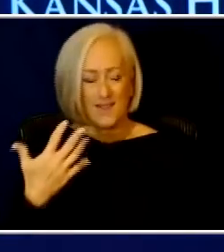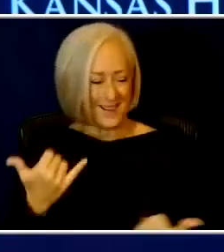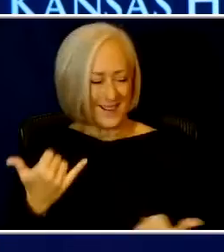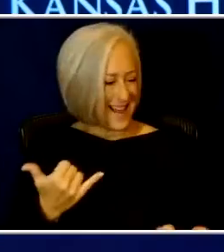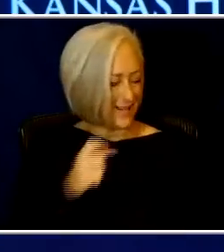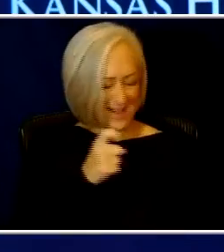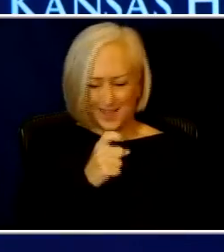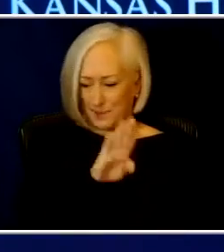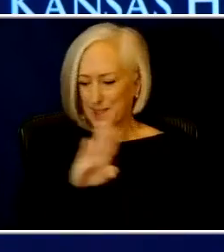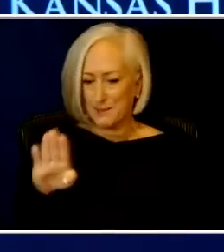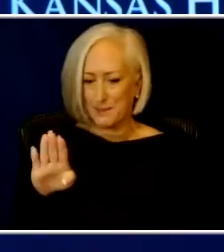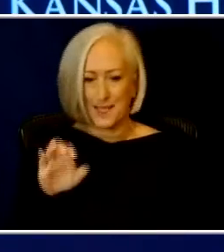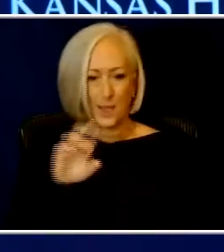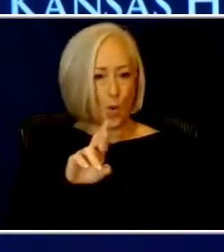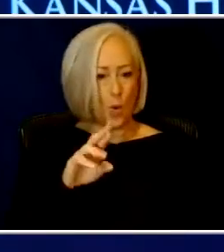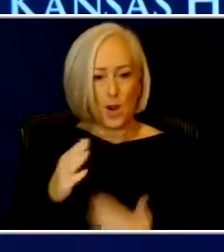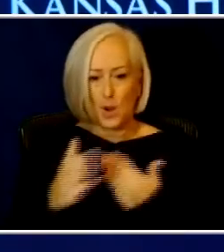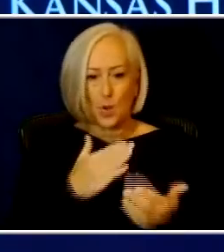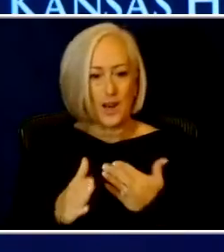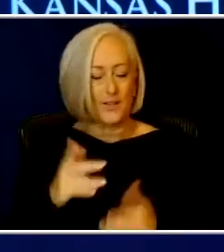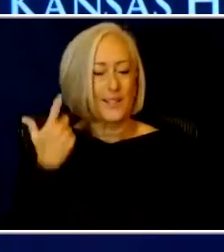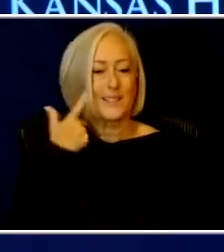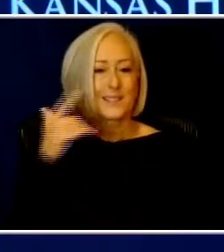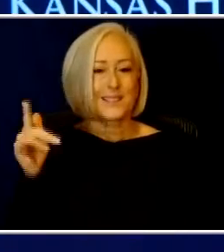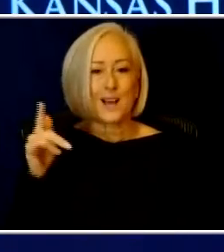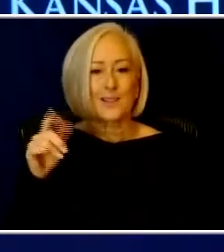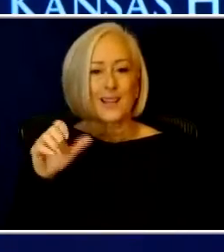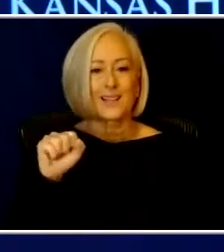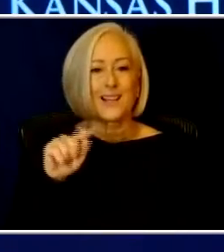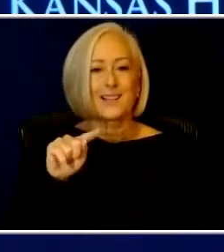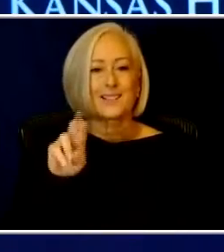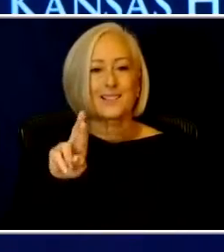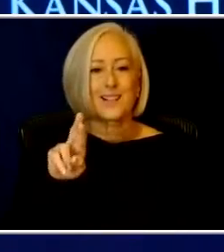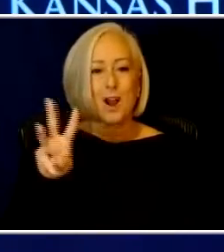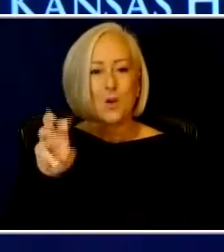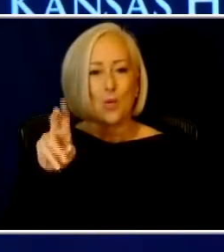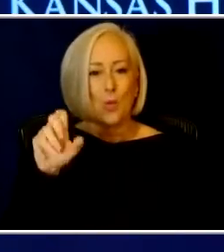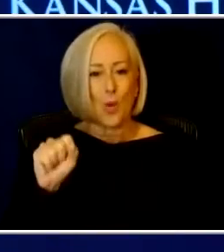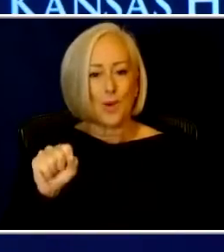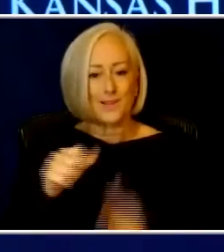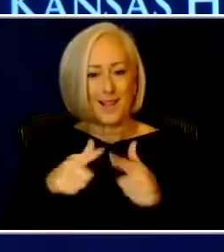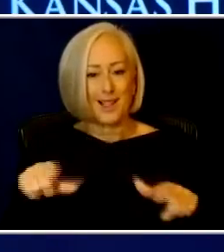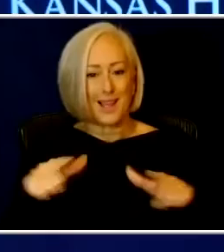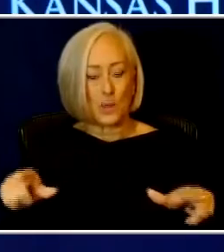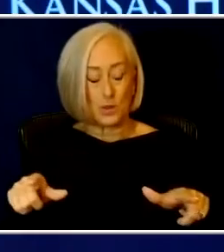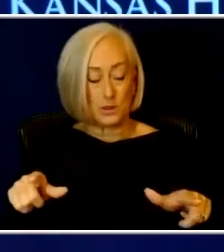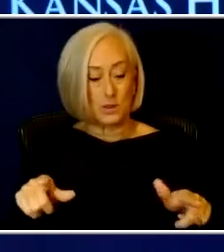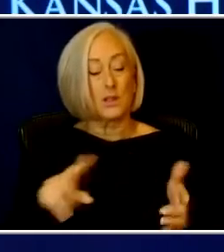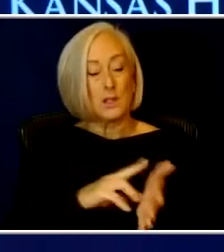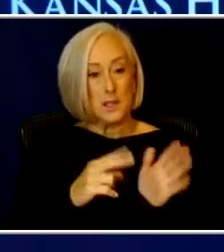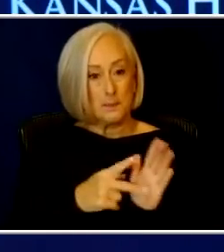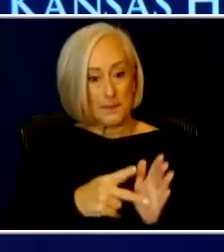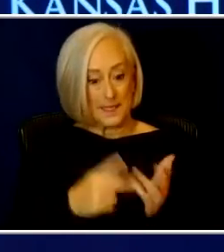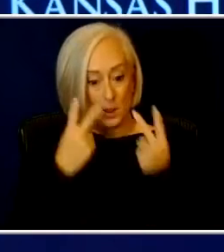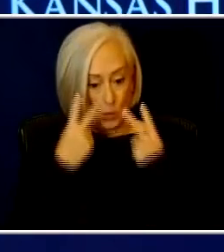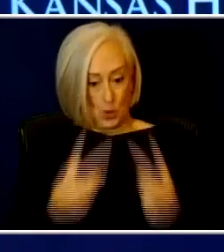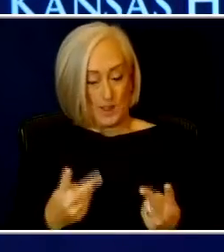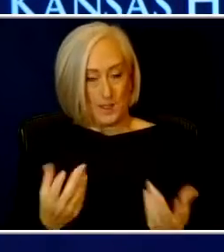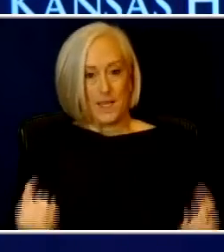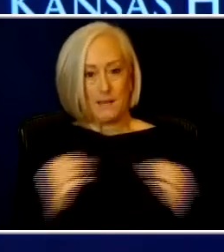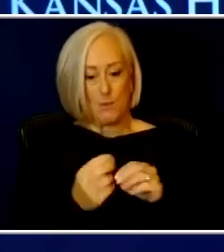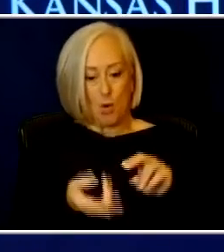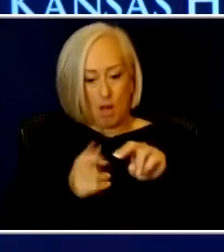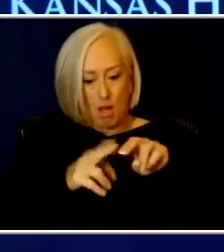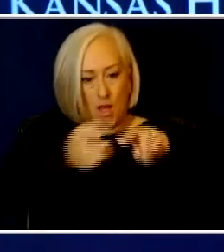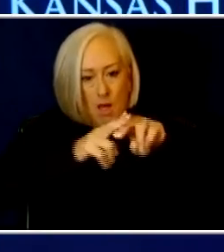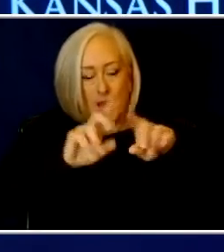other things that sound like a Star Wars lingo. It begins to show us that we're seeing more of the rise of different variants. And what we